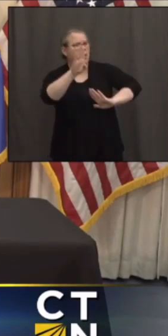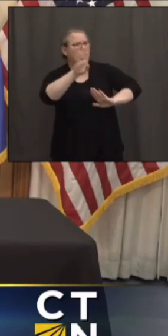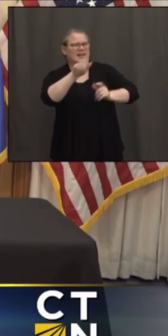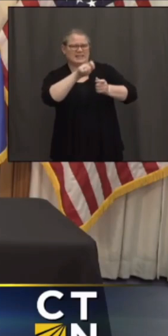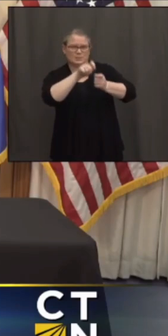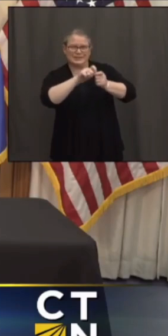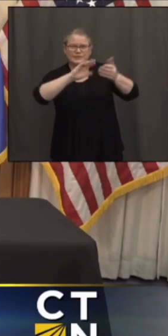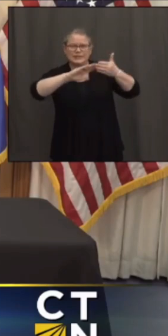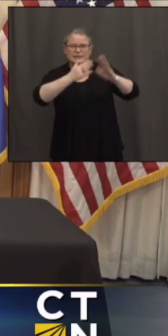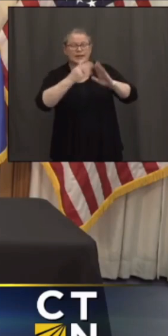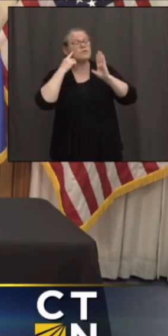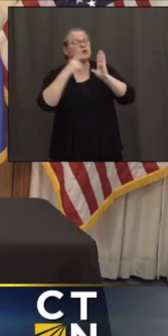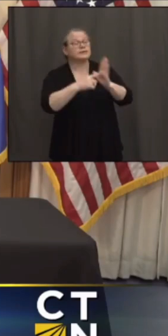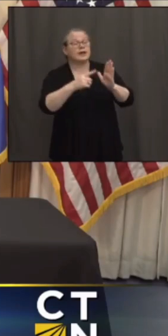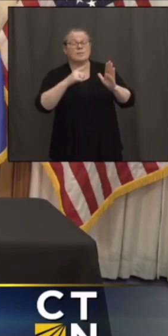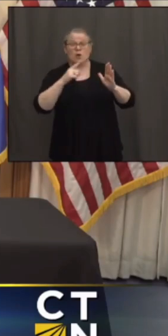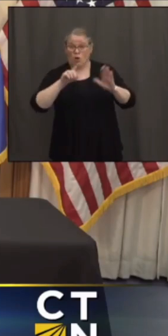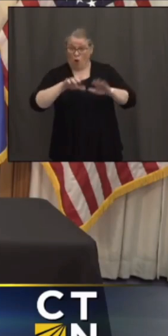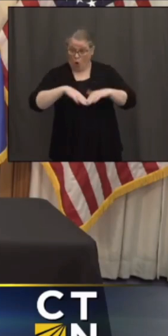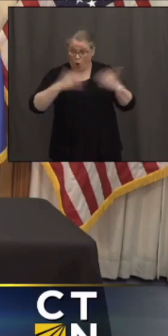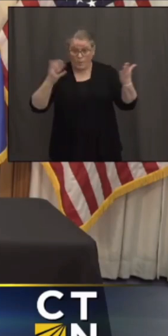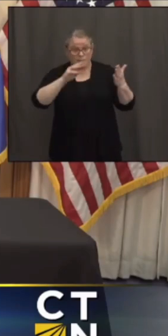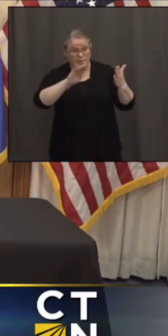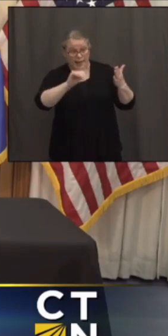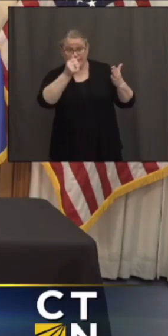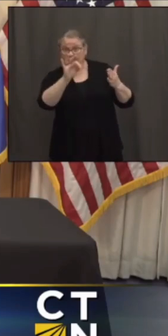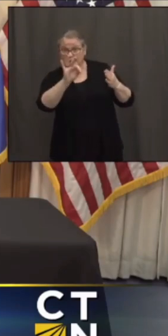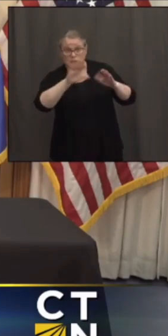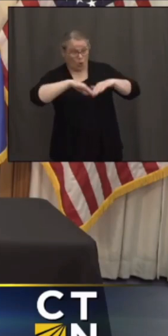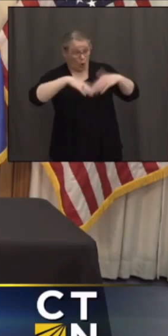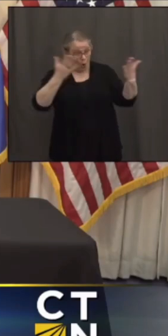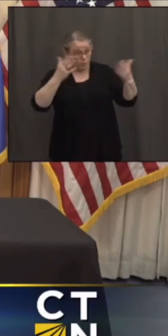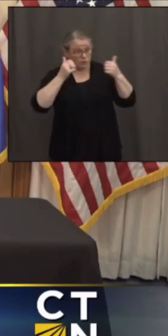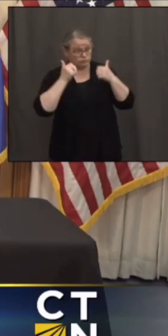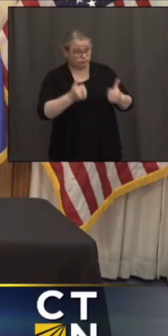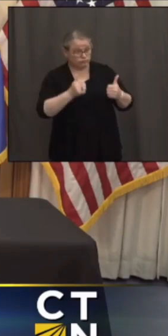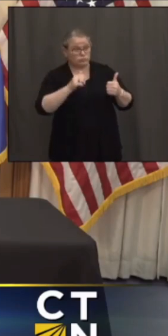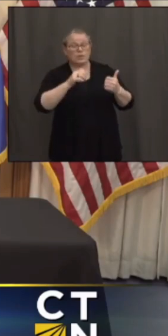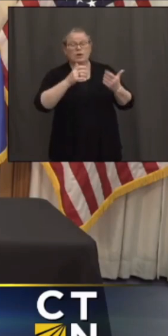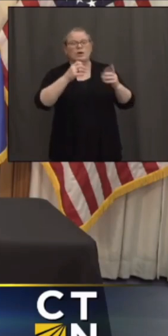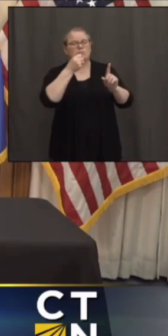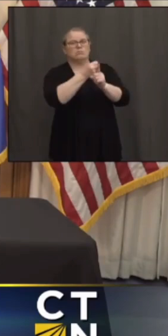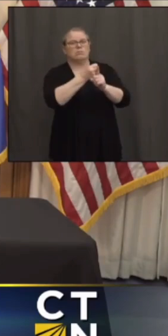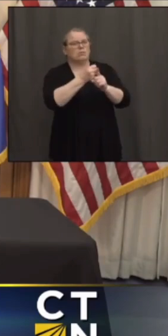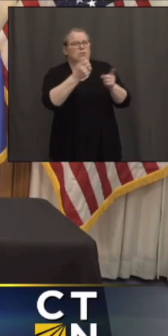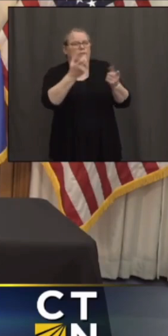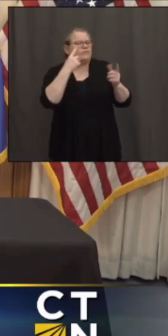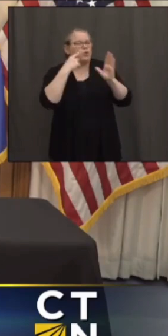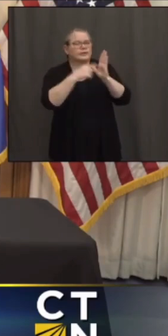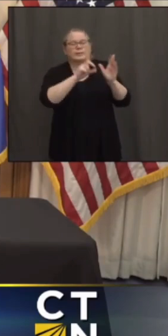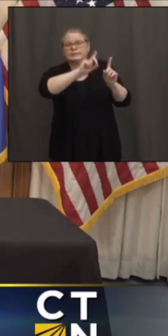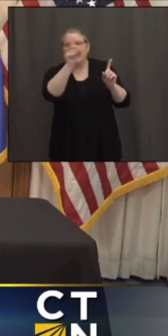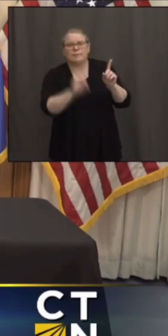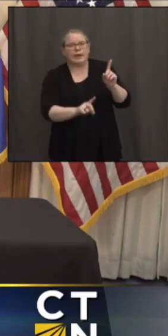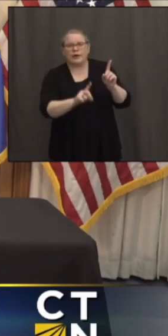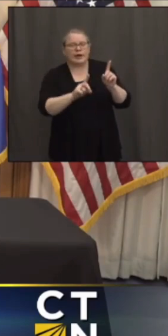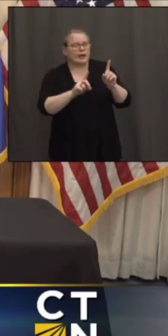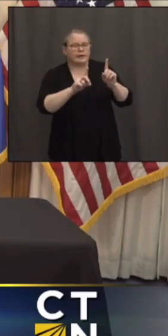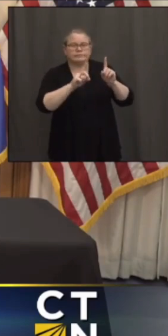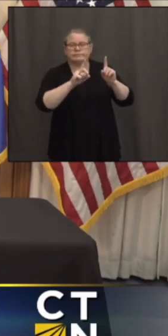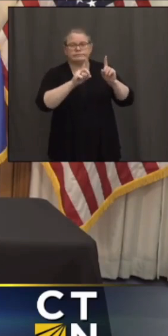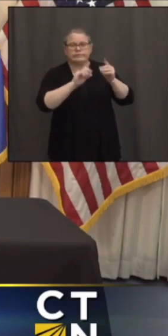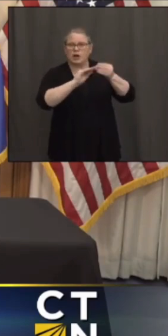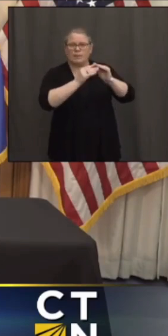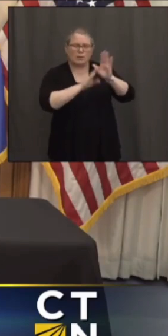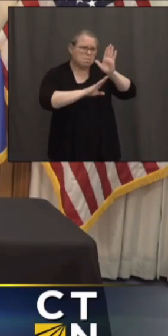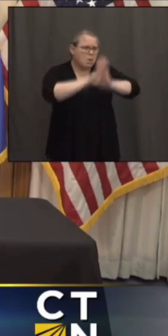to the towns to put restrictions back in place, like we had earlier in the pandemic when a town was in a certain